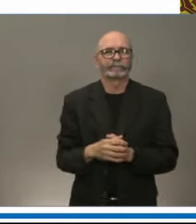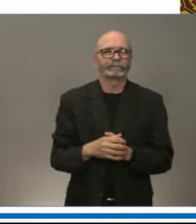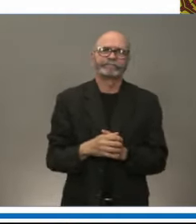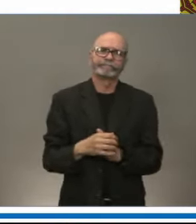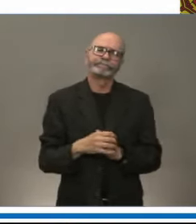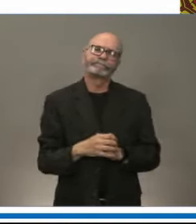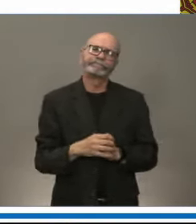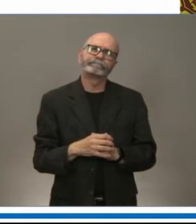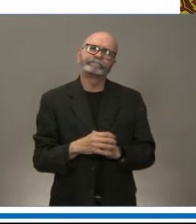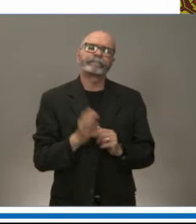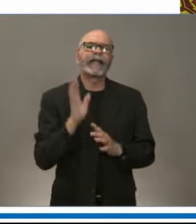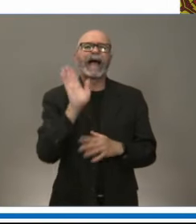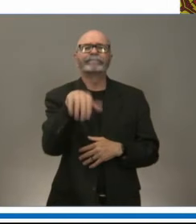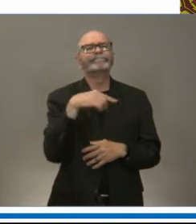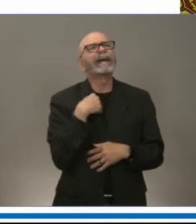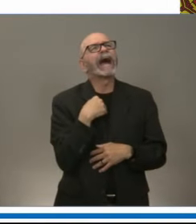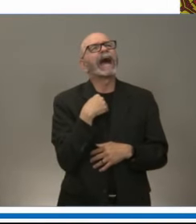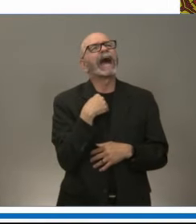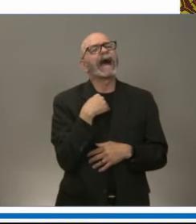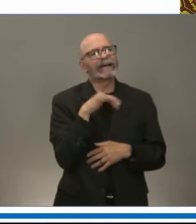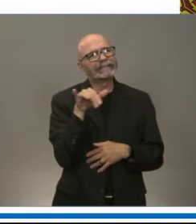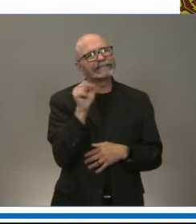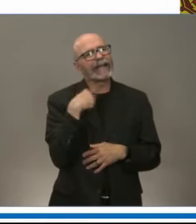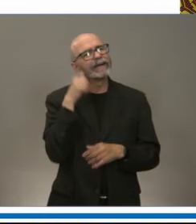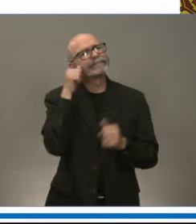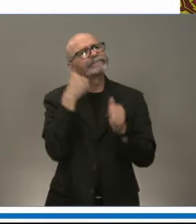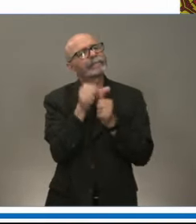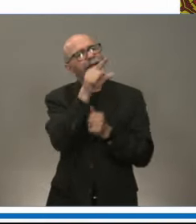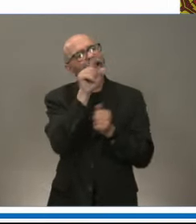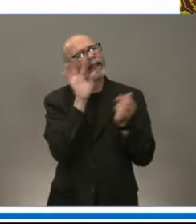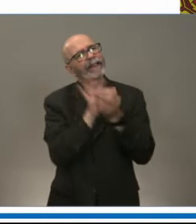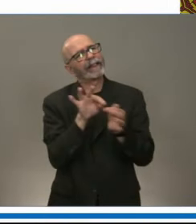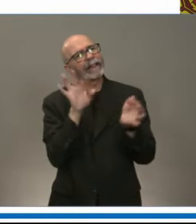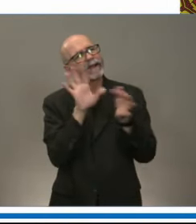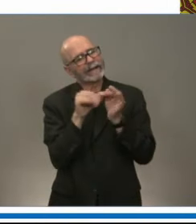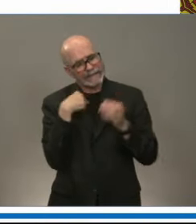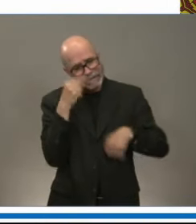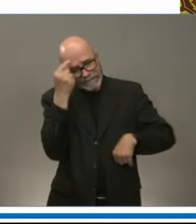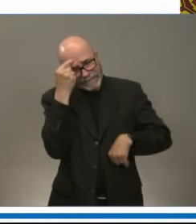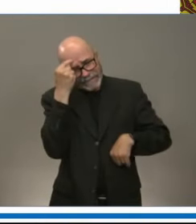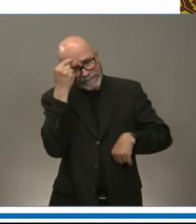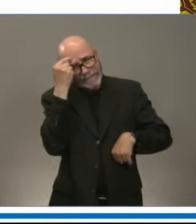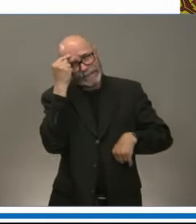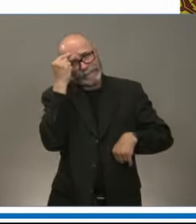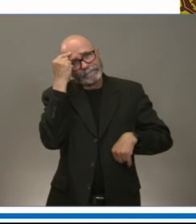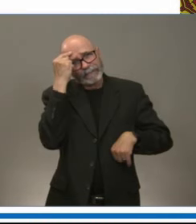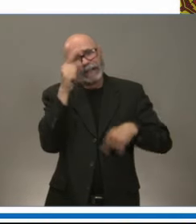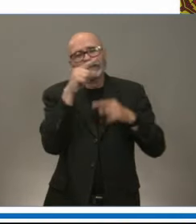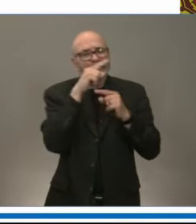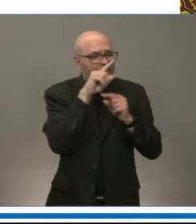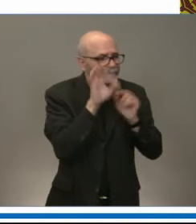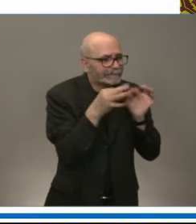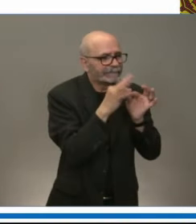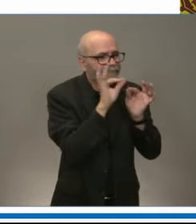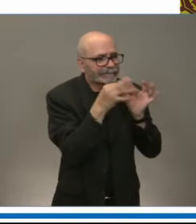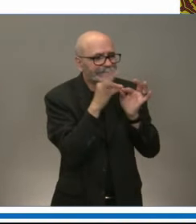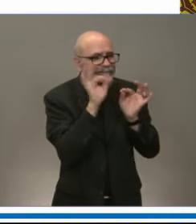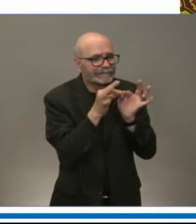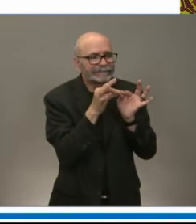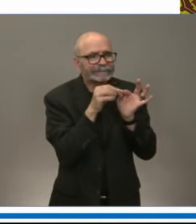you saying that we're now on the same date from the test being arriving at the lab to having a